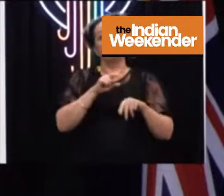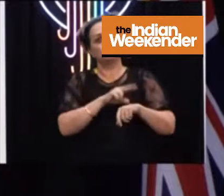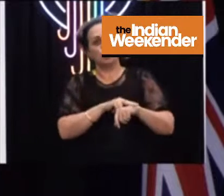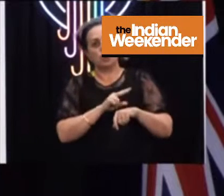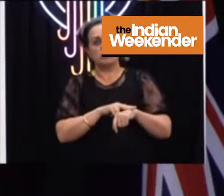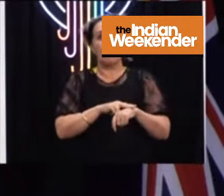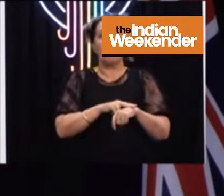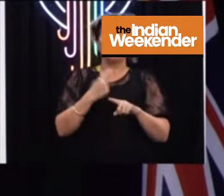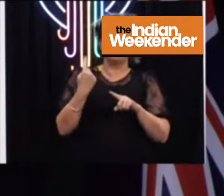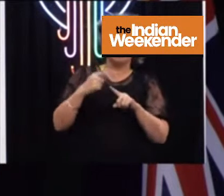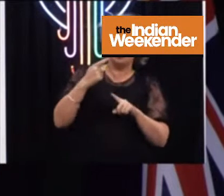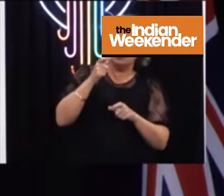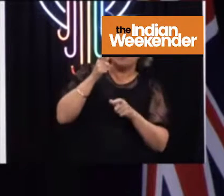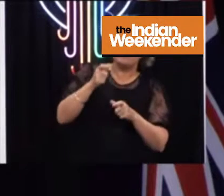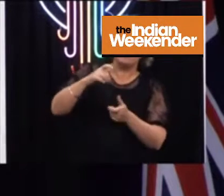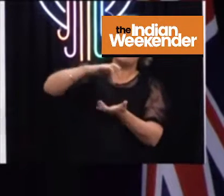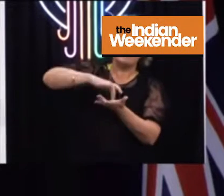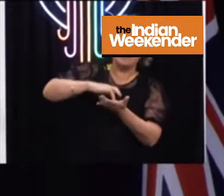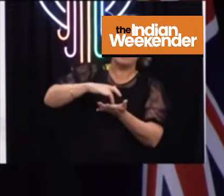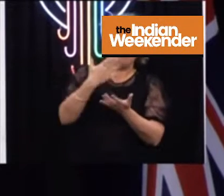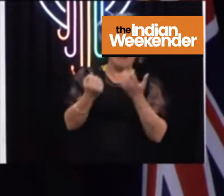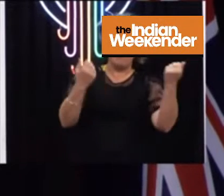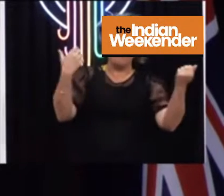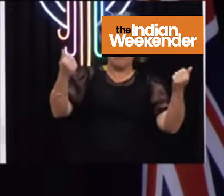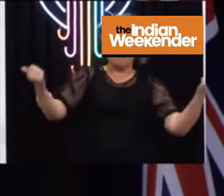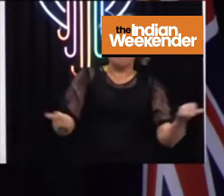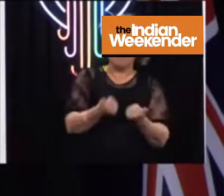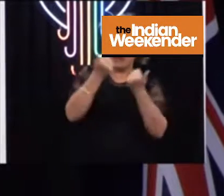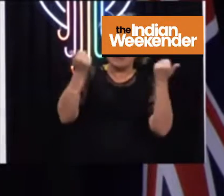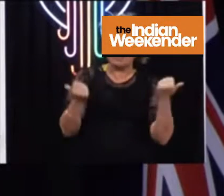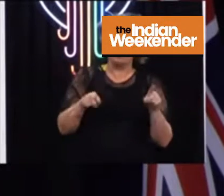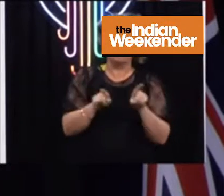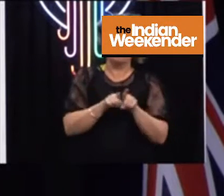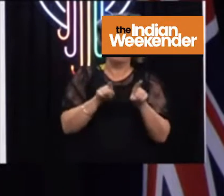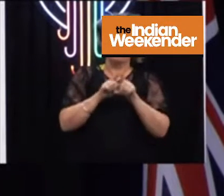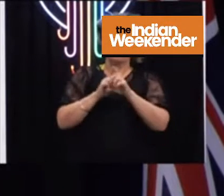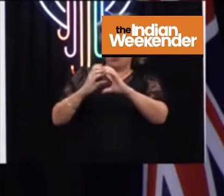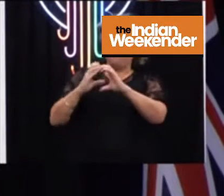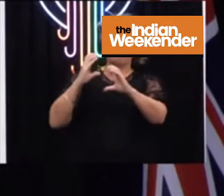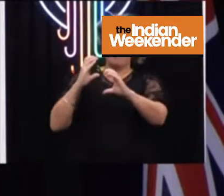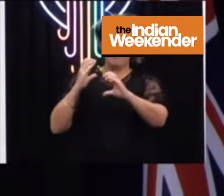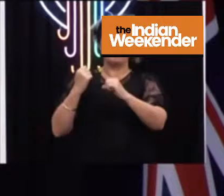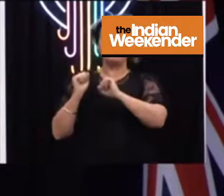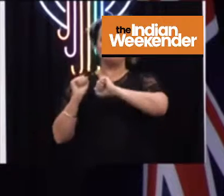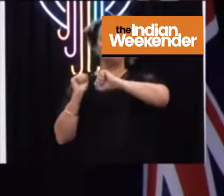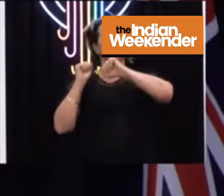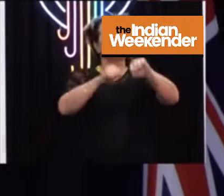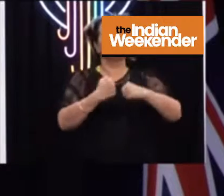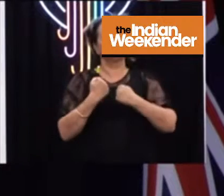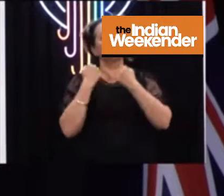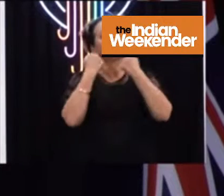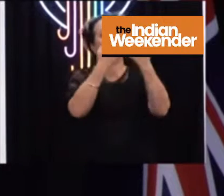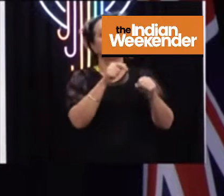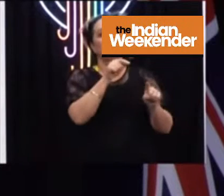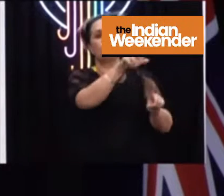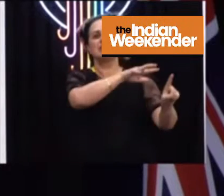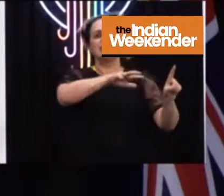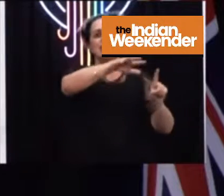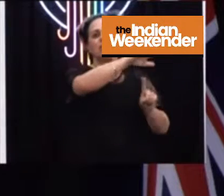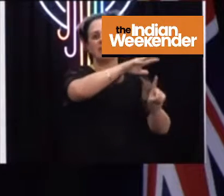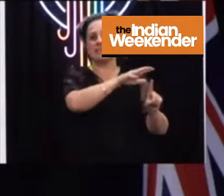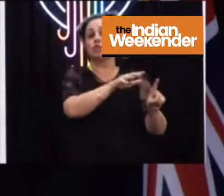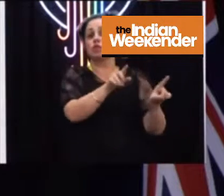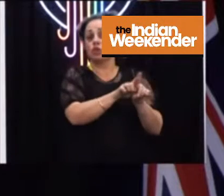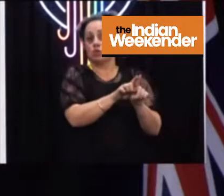clinics. And I know that they are using the mobile testing teams to get out, and particularly into those suburbs where they are looking to